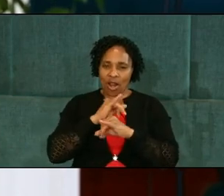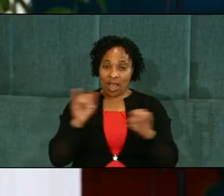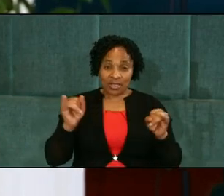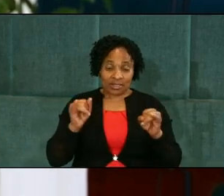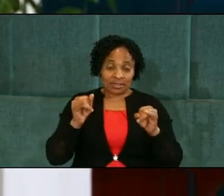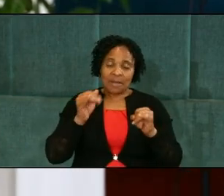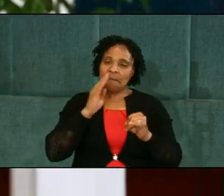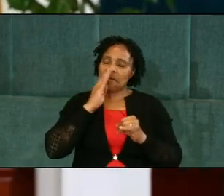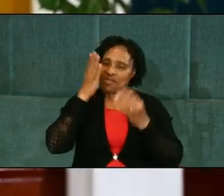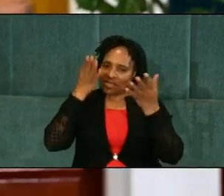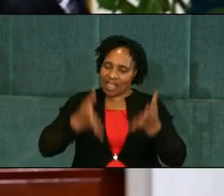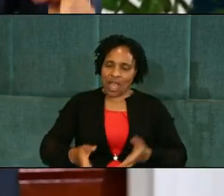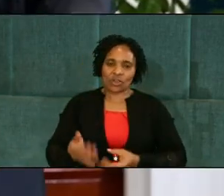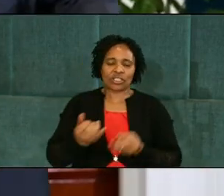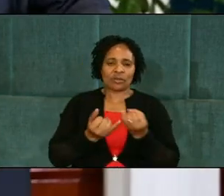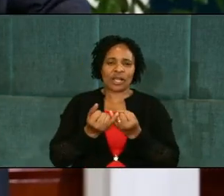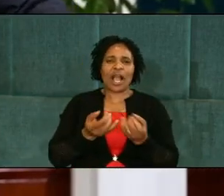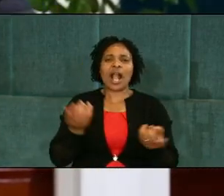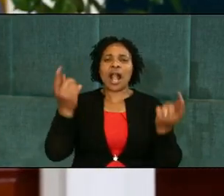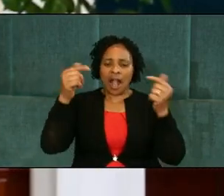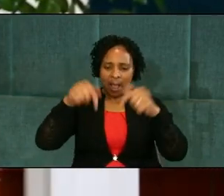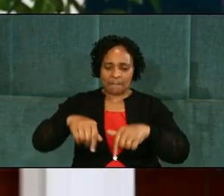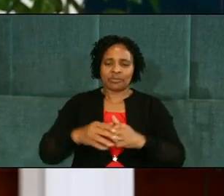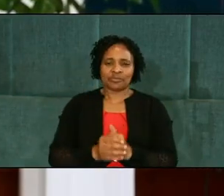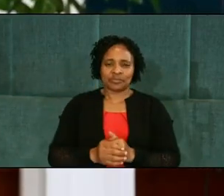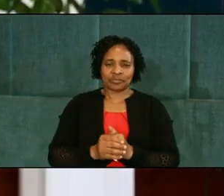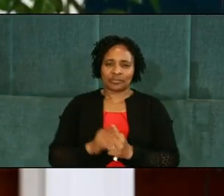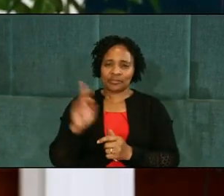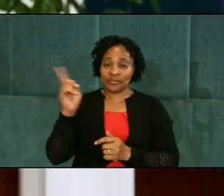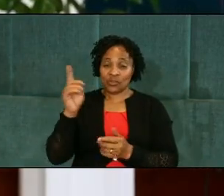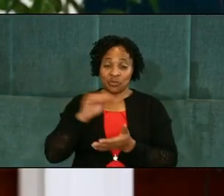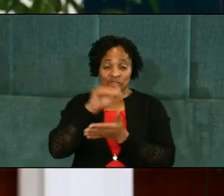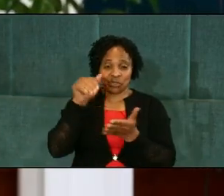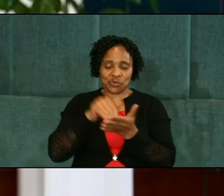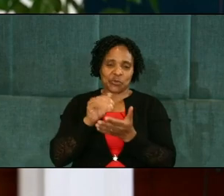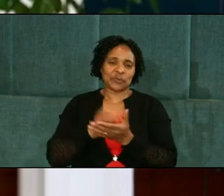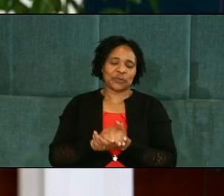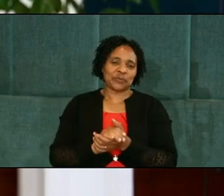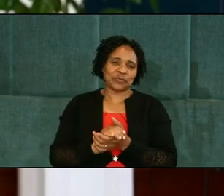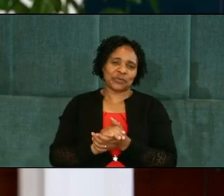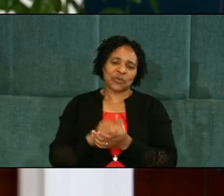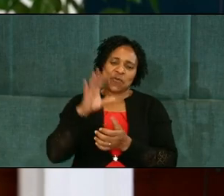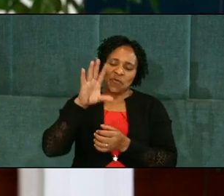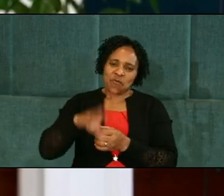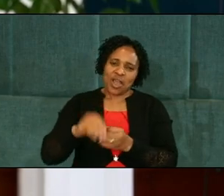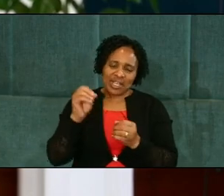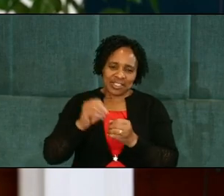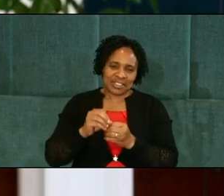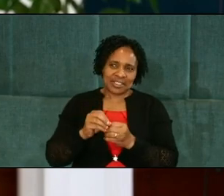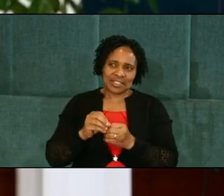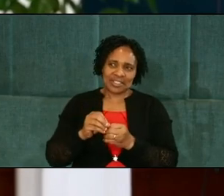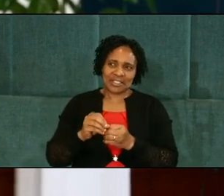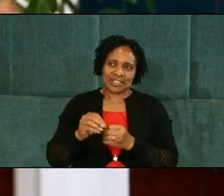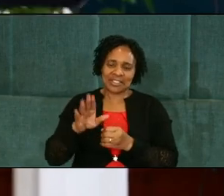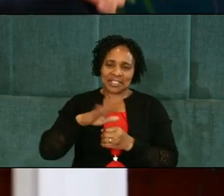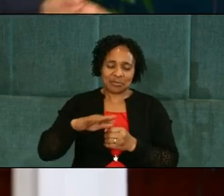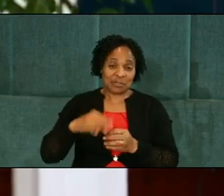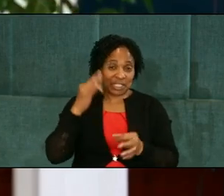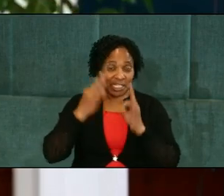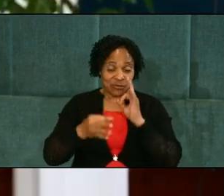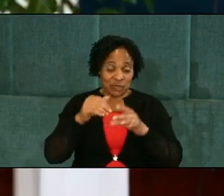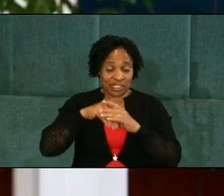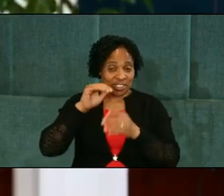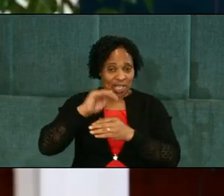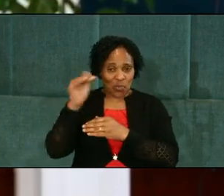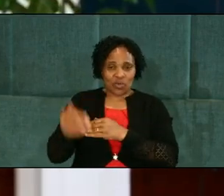Sabbath, you want to make sure you come on down to Nairobi Central. We will find space for you if you are in